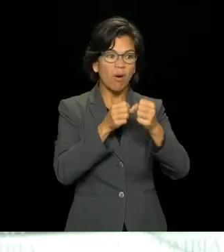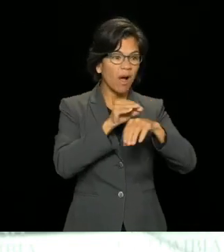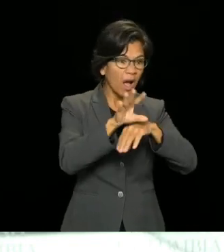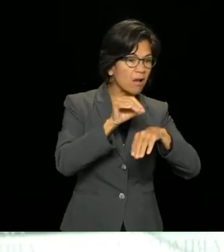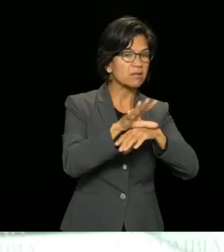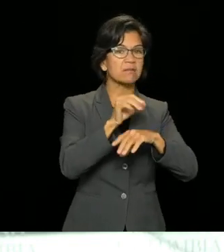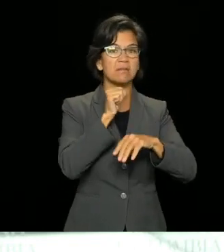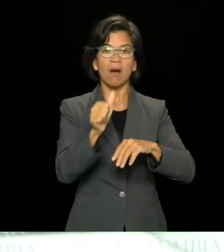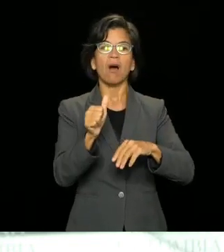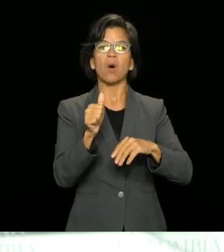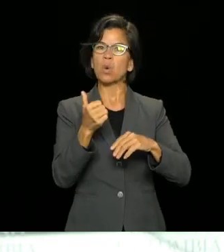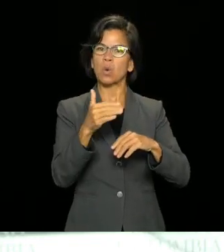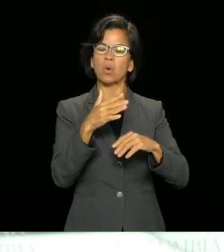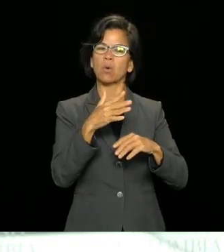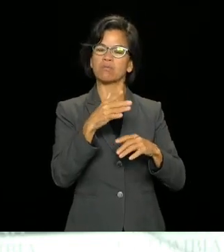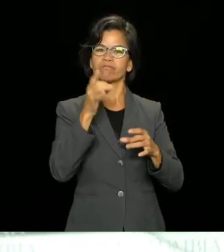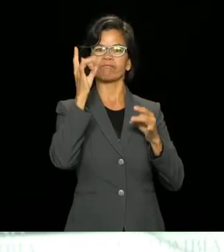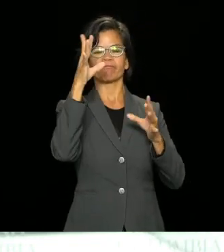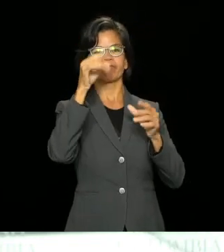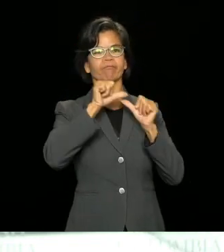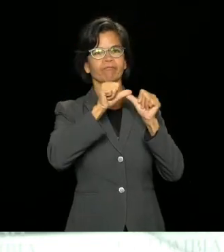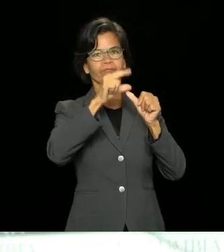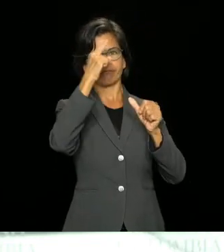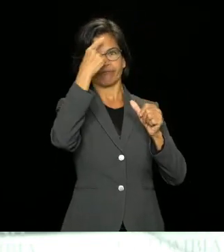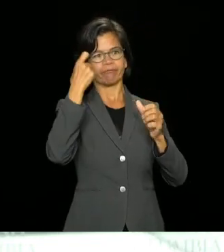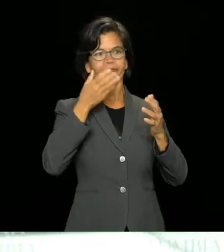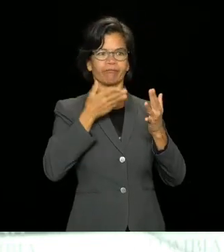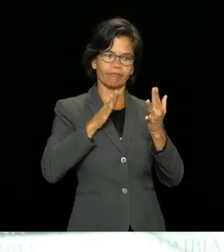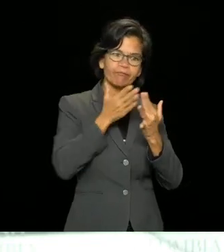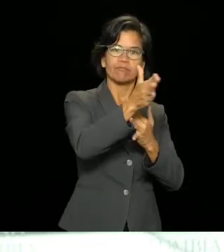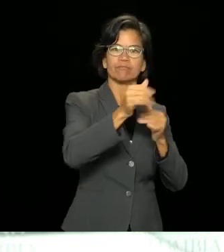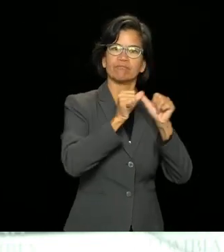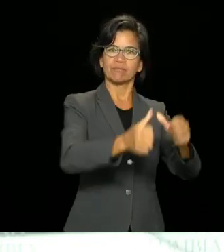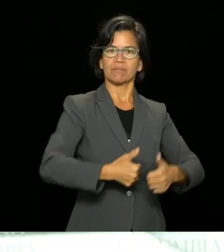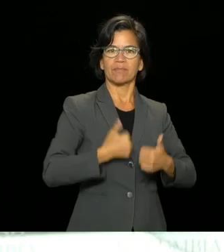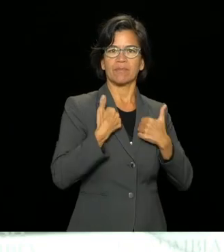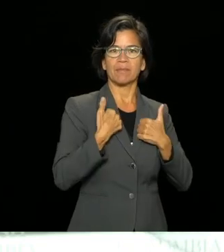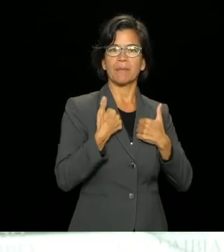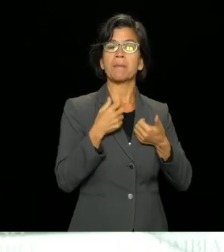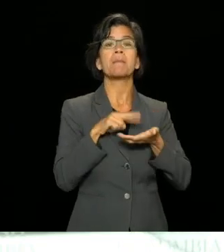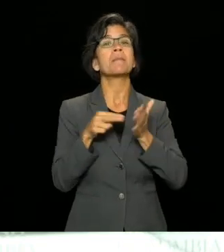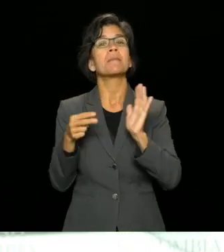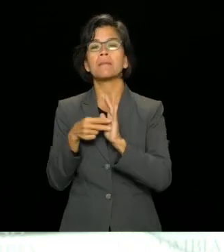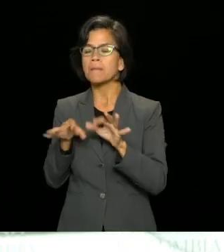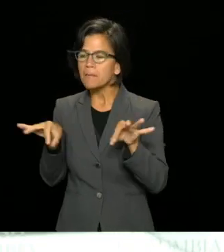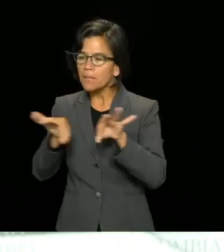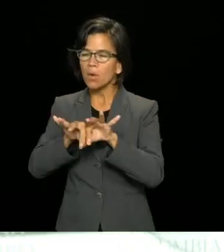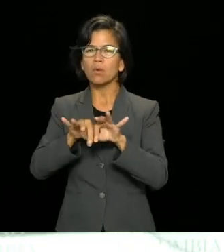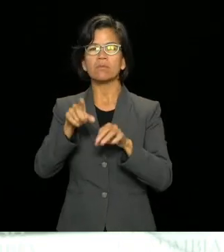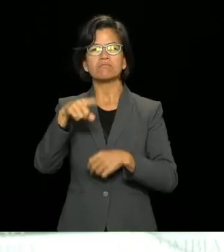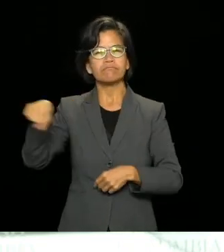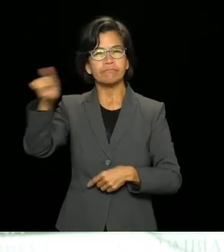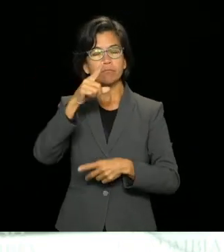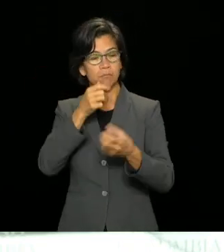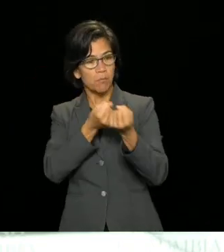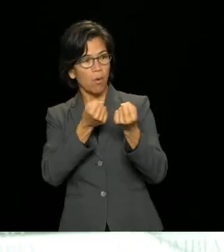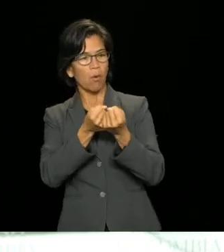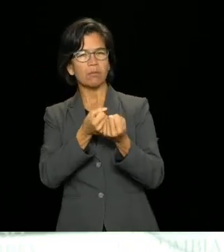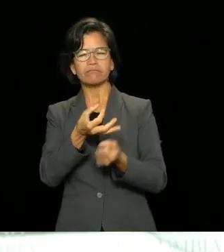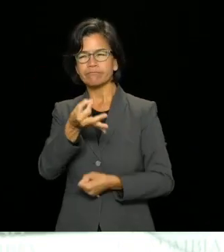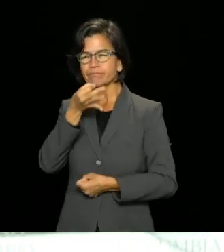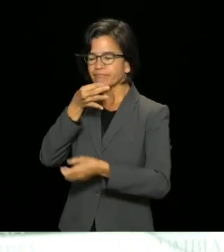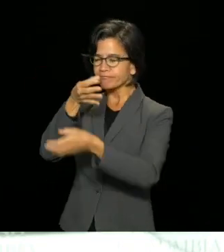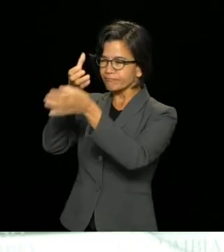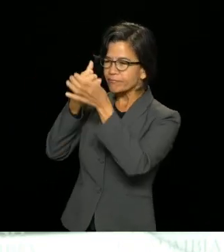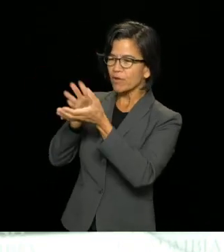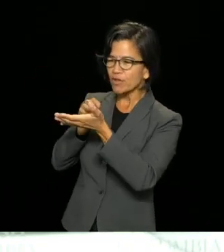across our province deserve nothing less than to be provided with trained and sophisticated networks and services designed with their needs